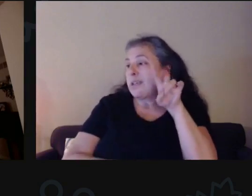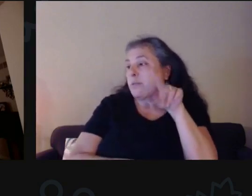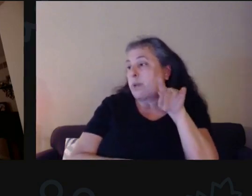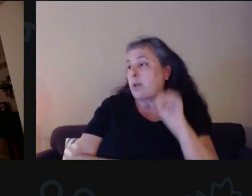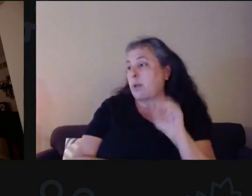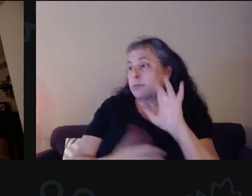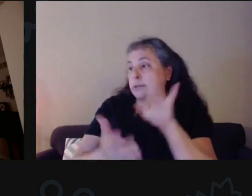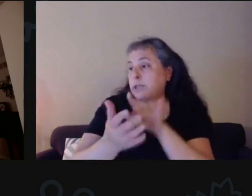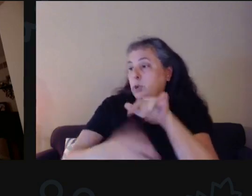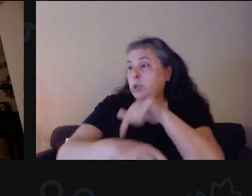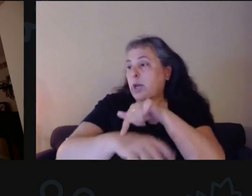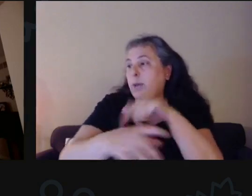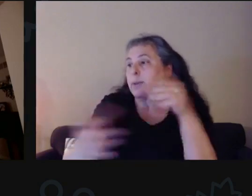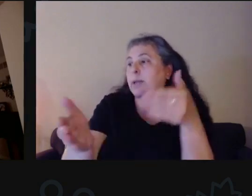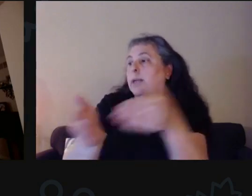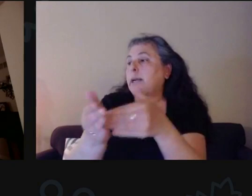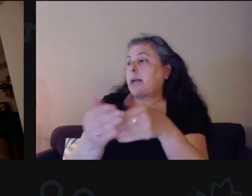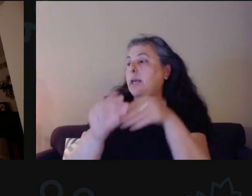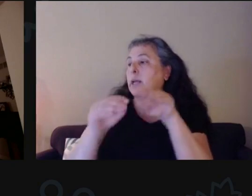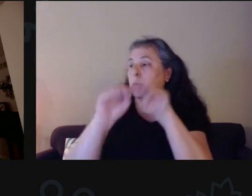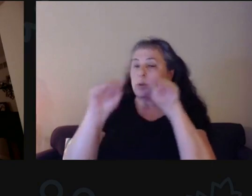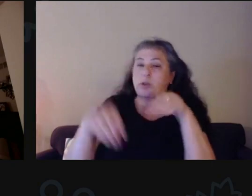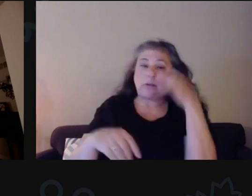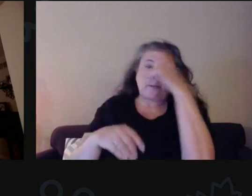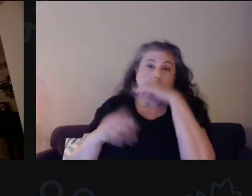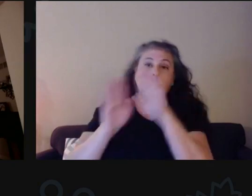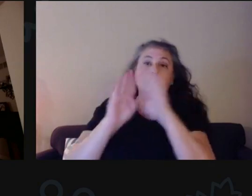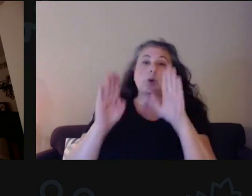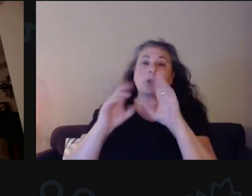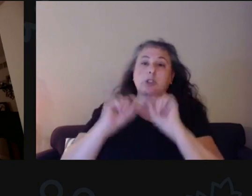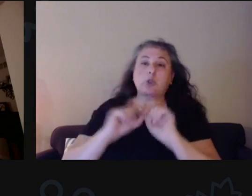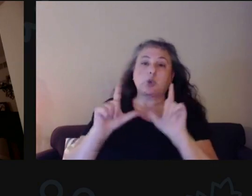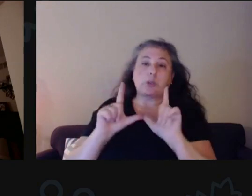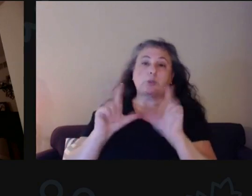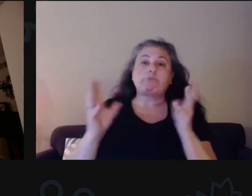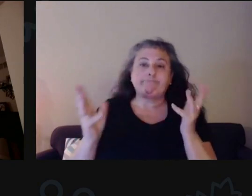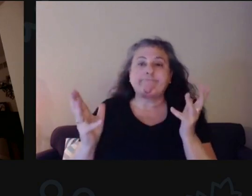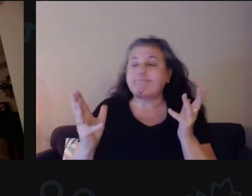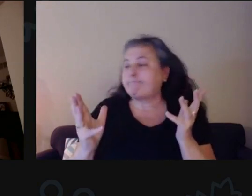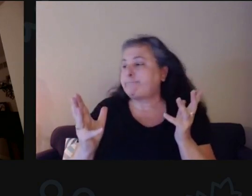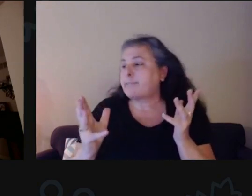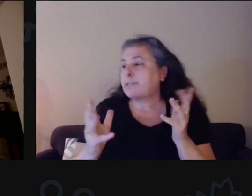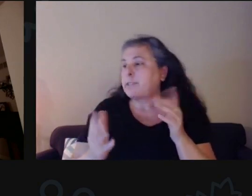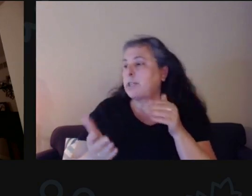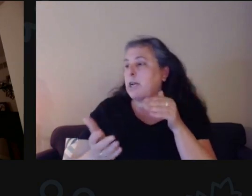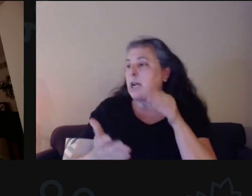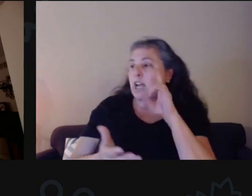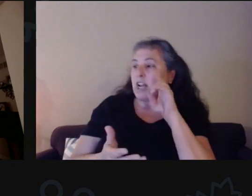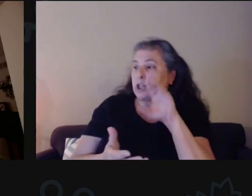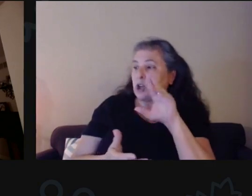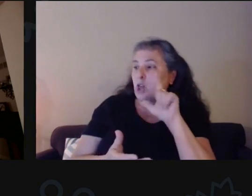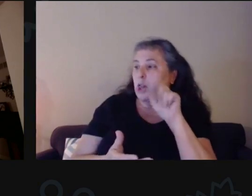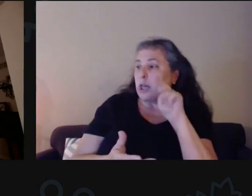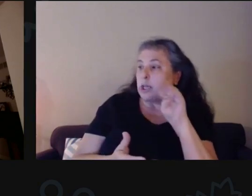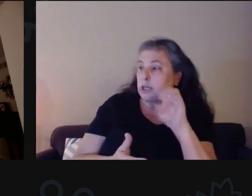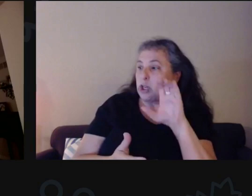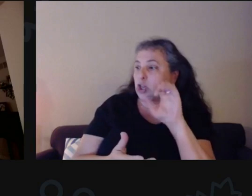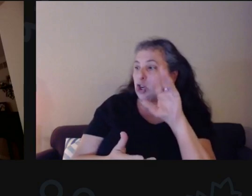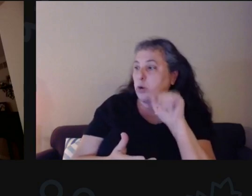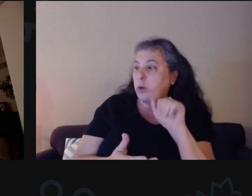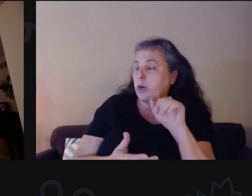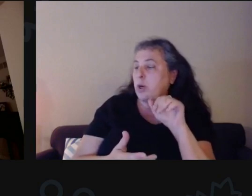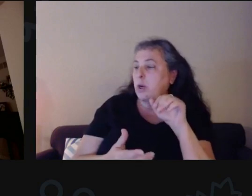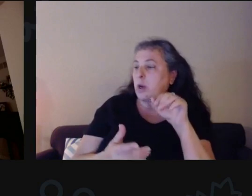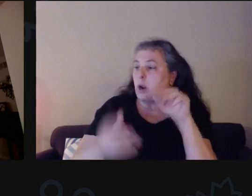Central Time, again on our museum and Facebook and YouTube pages like tonight's program, Dr. Lynn Curry, Professor Emerita